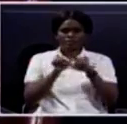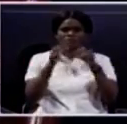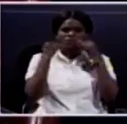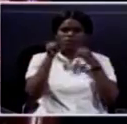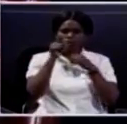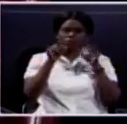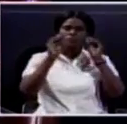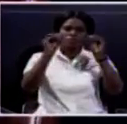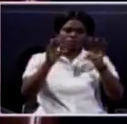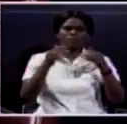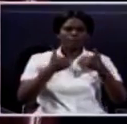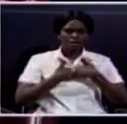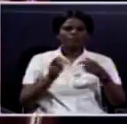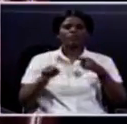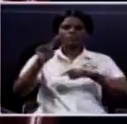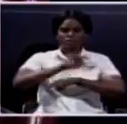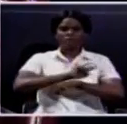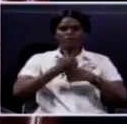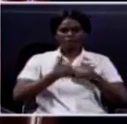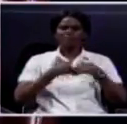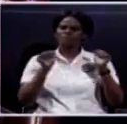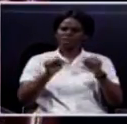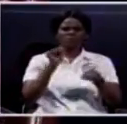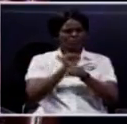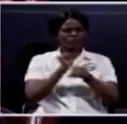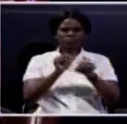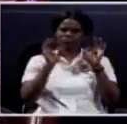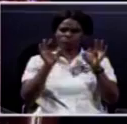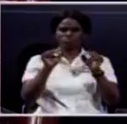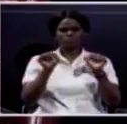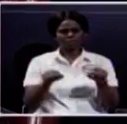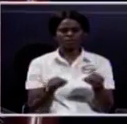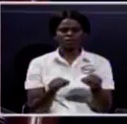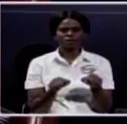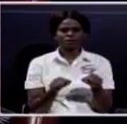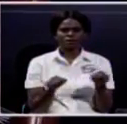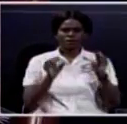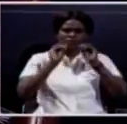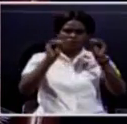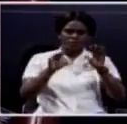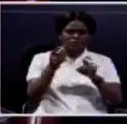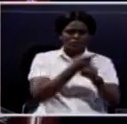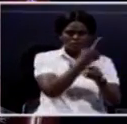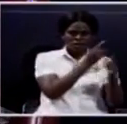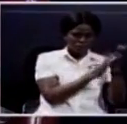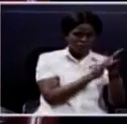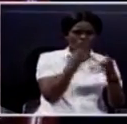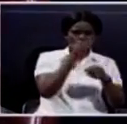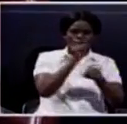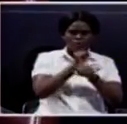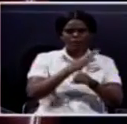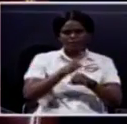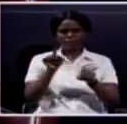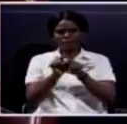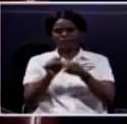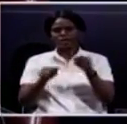the teachers that we have today can perform beyond expectation. Take a teacher from one school which is well performing and take him to a